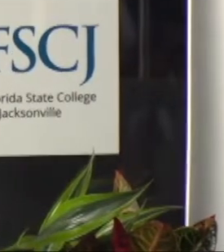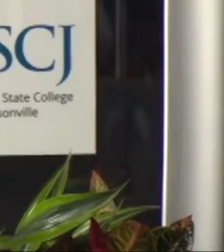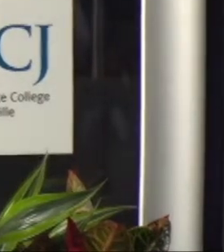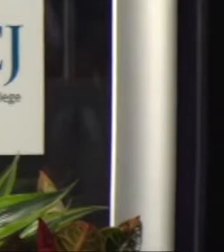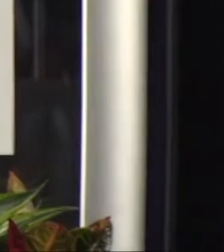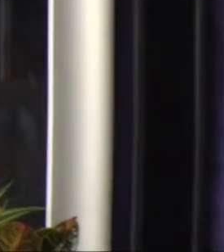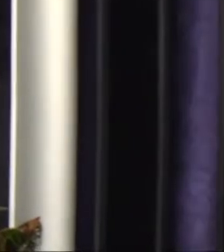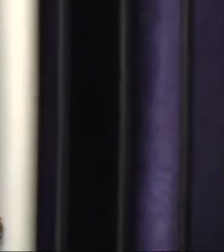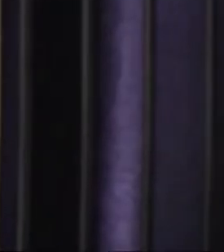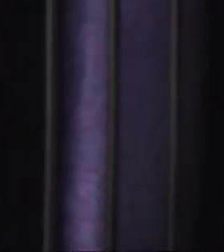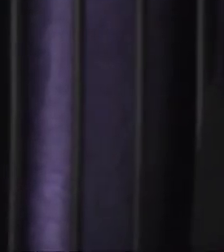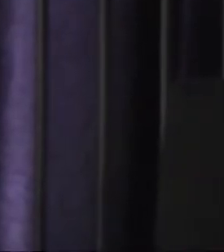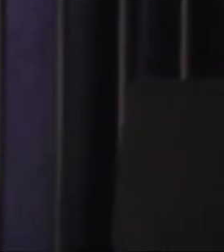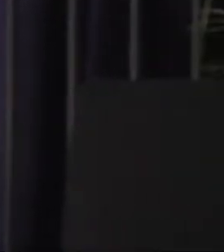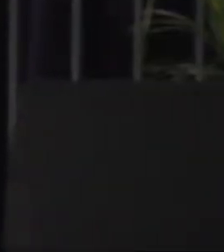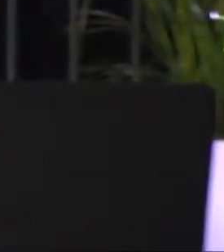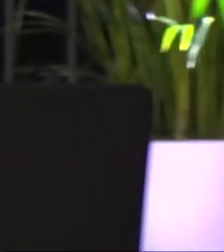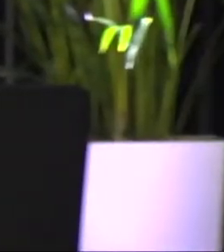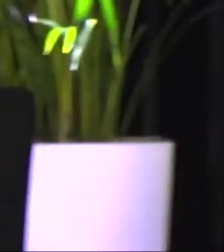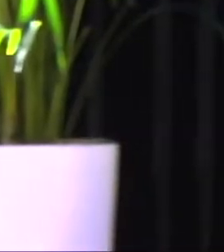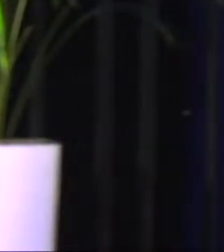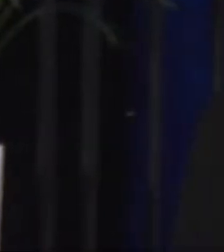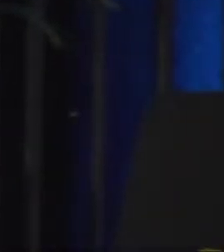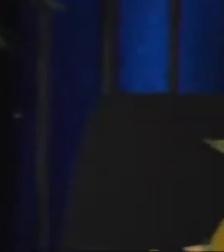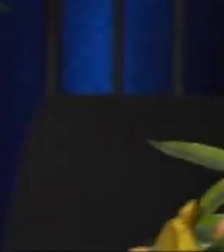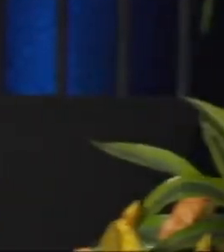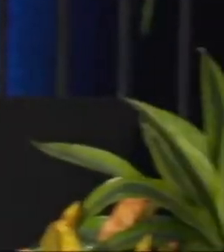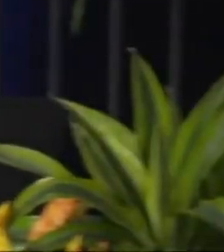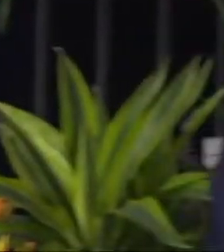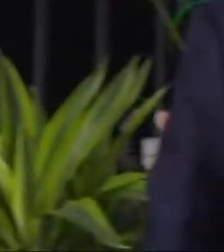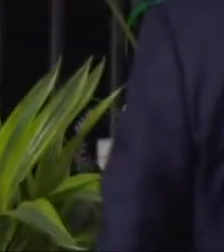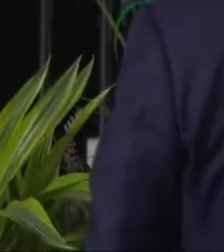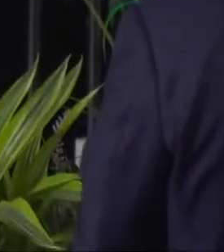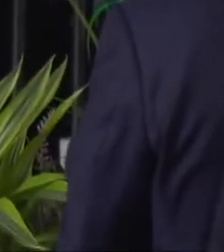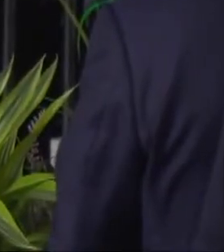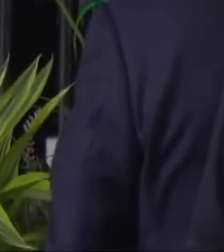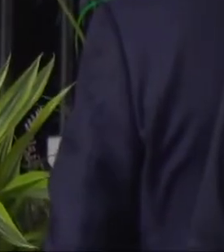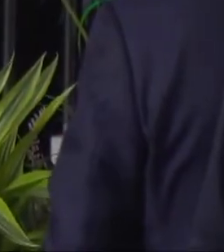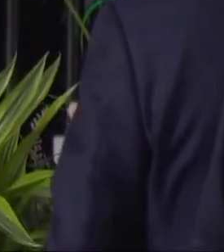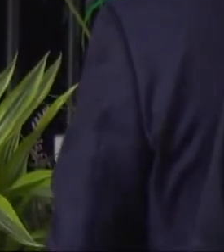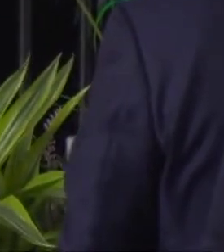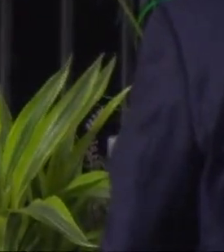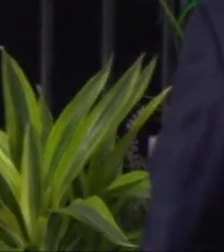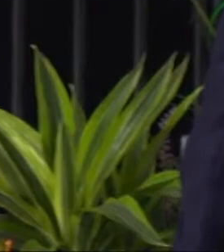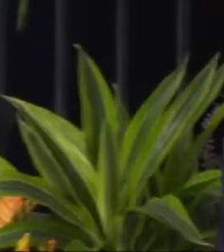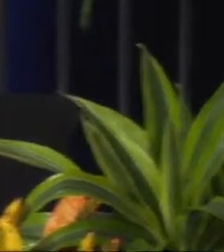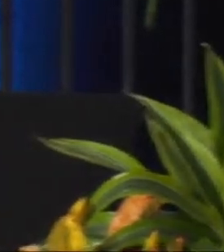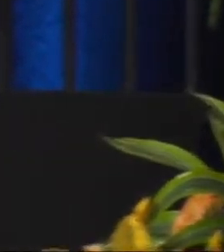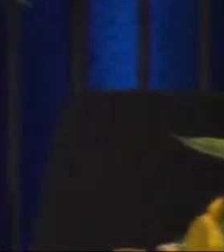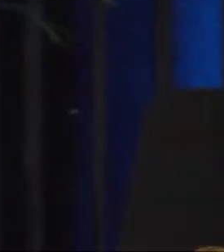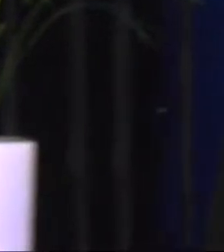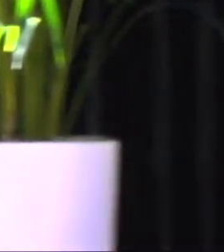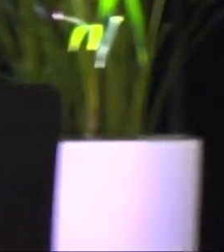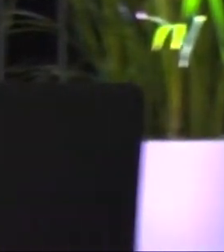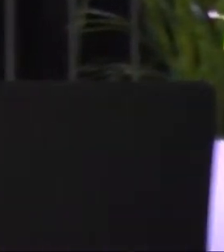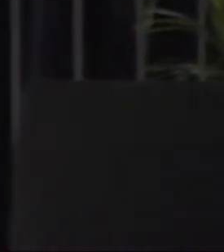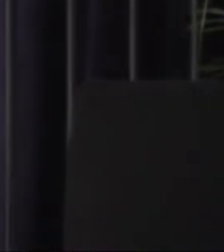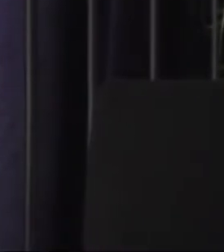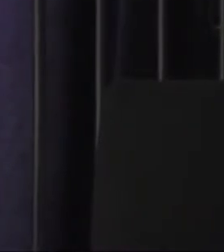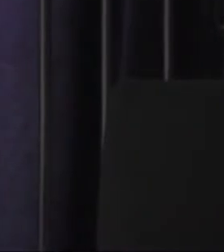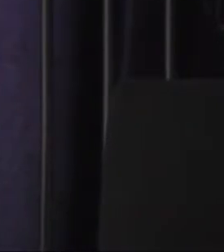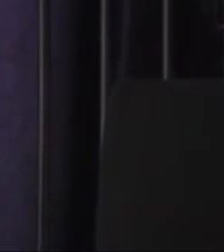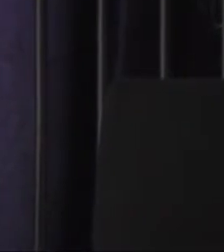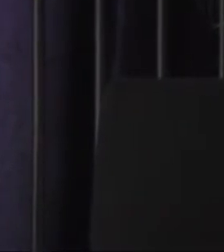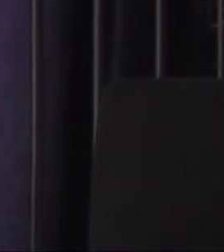smile. Guess what? I'll stay up, won't let nobody hold me down. I'll stay up, good